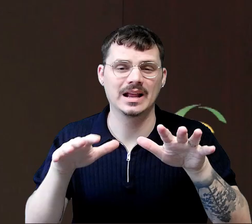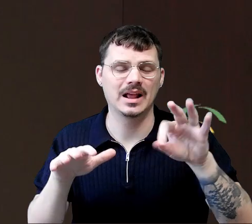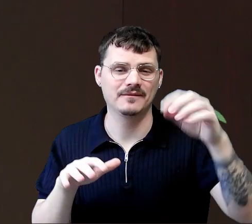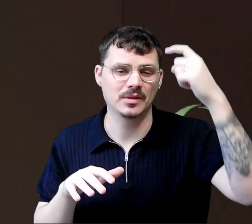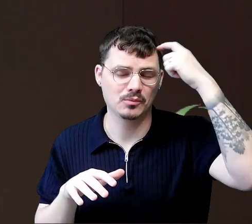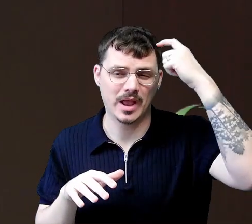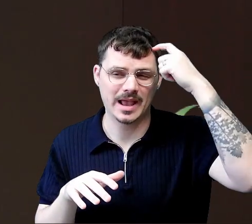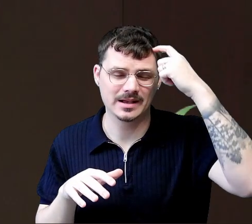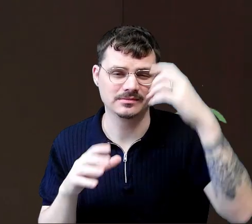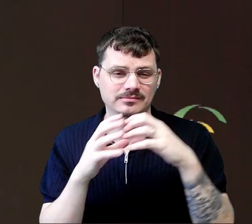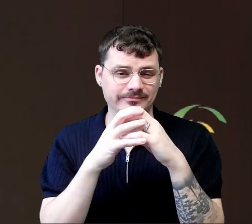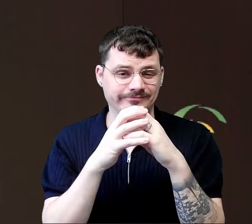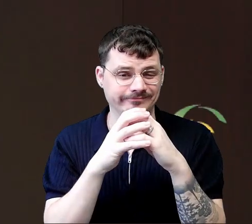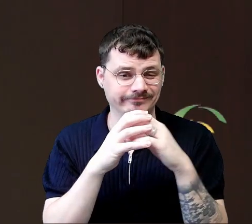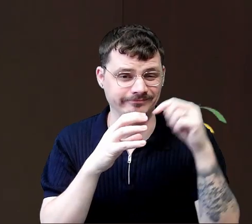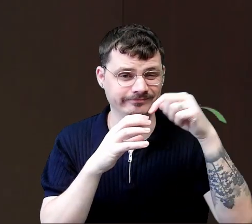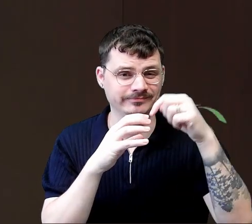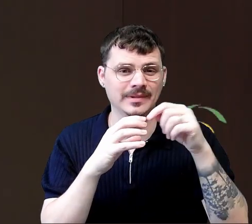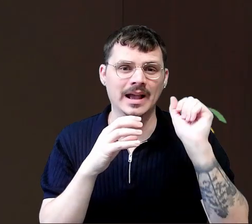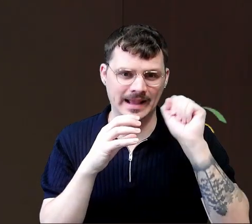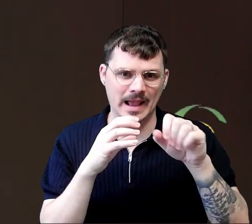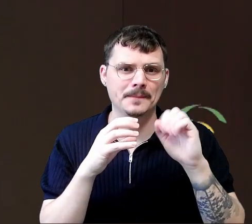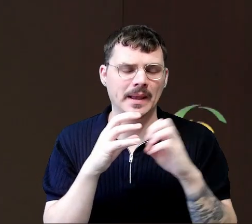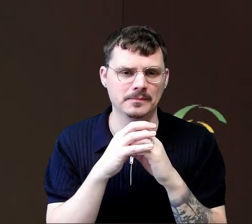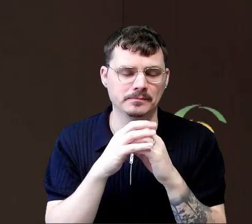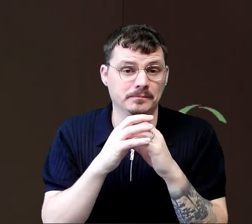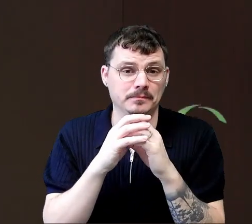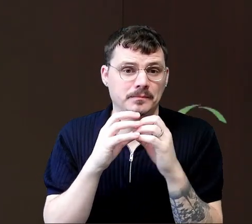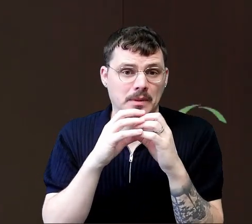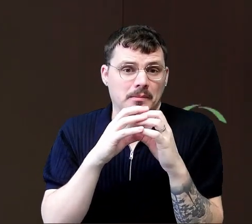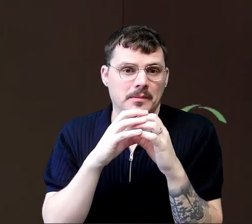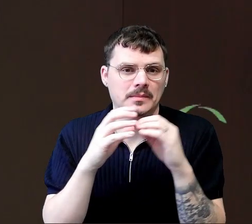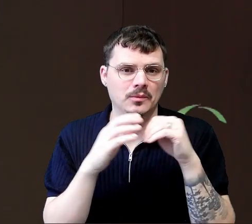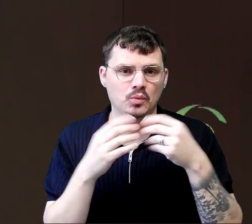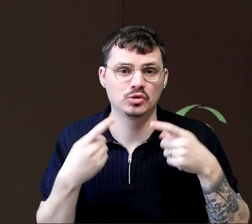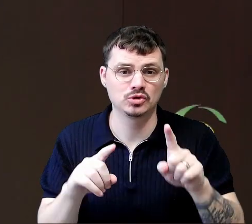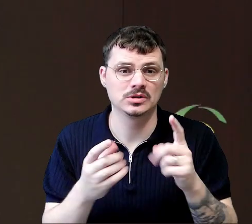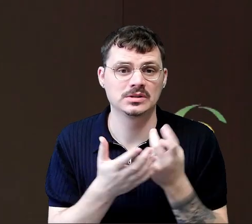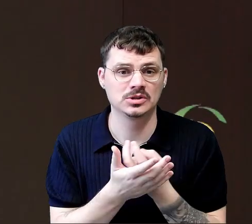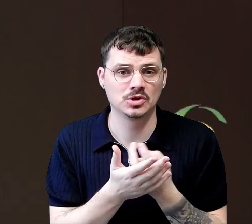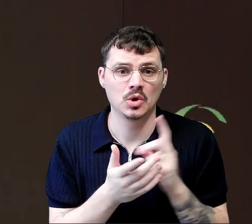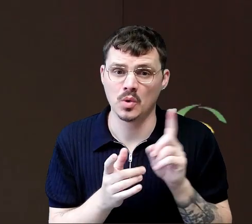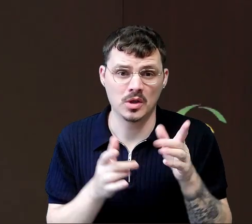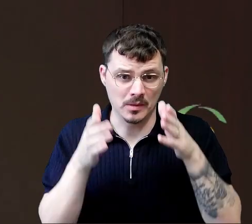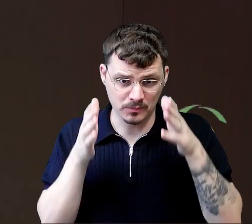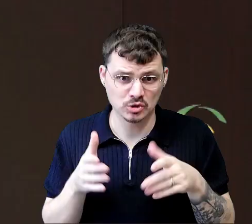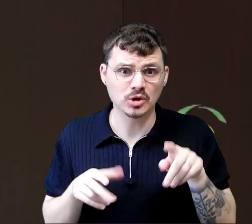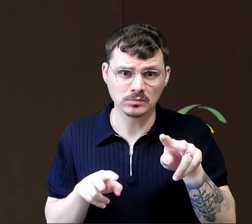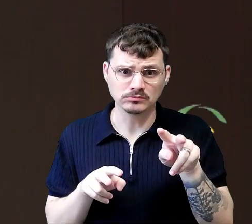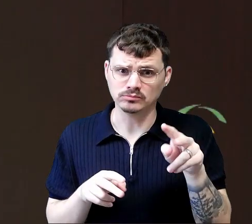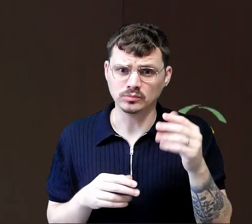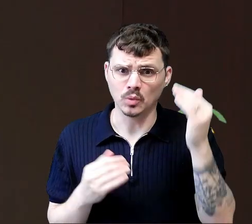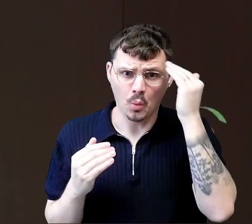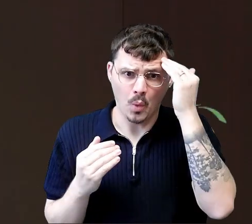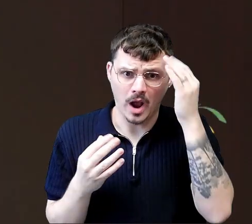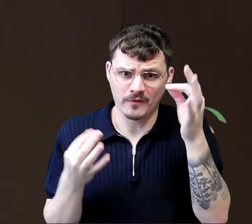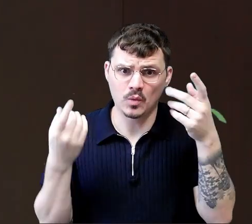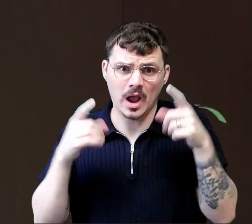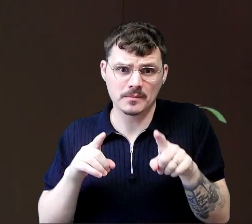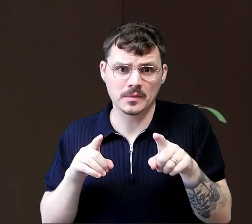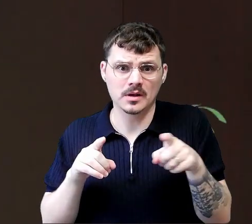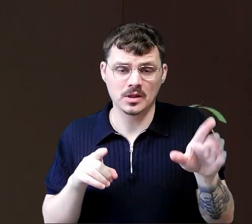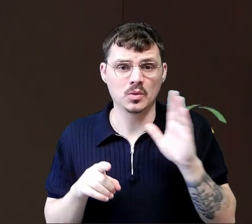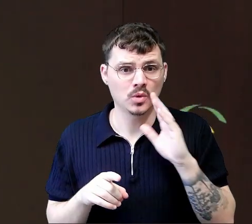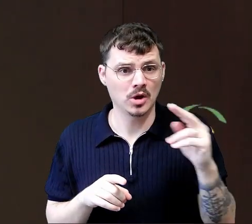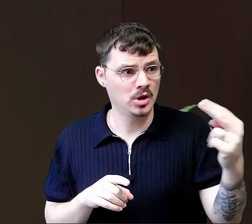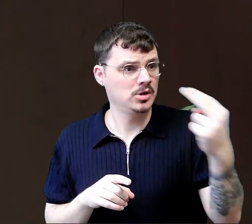brain. That can all be lit up in a seizure where the person is fully conscious and they look for